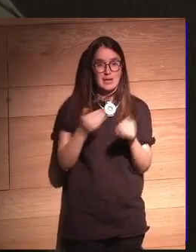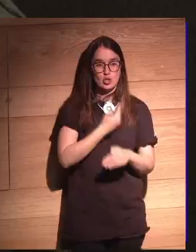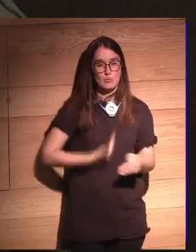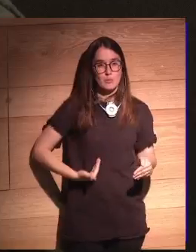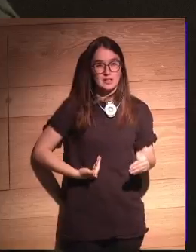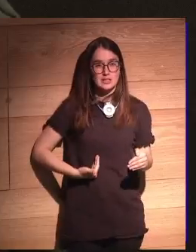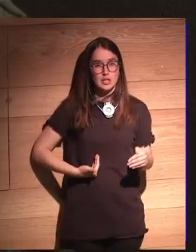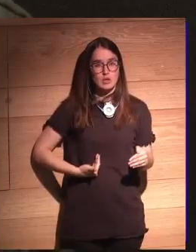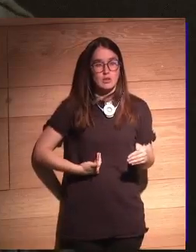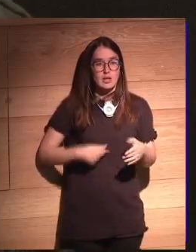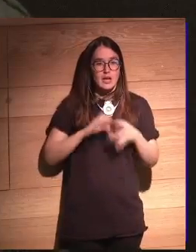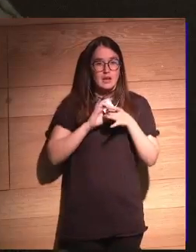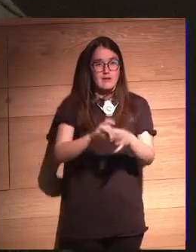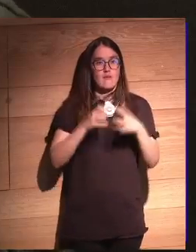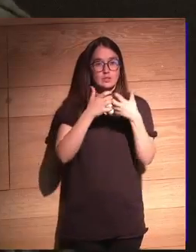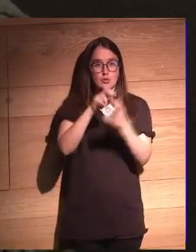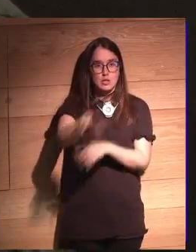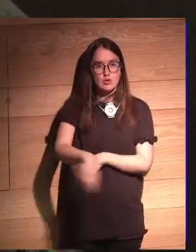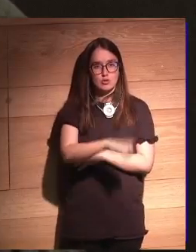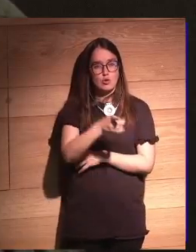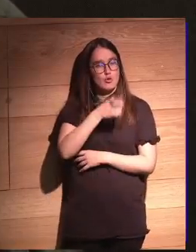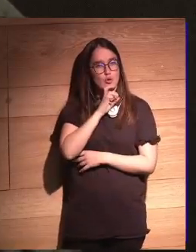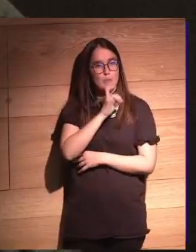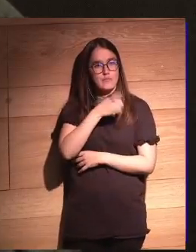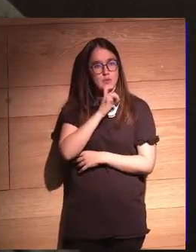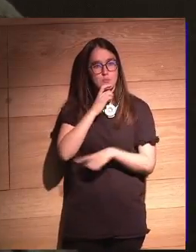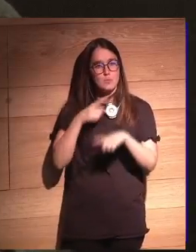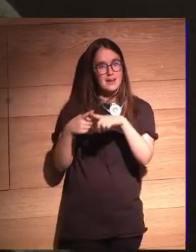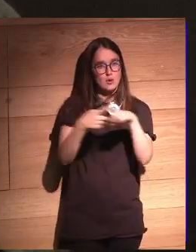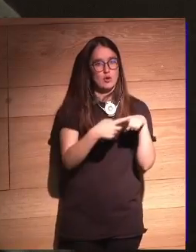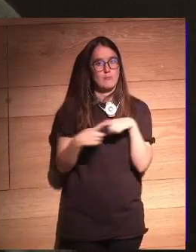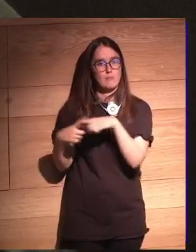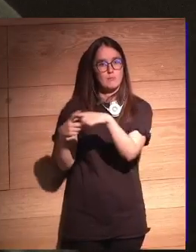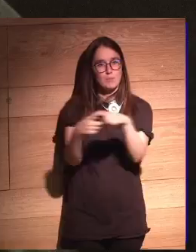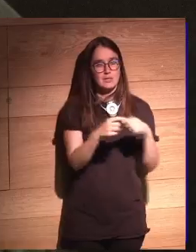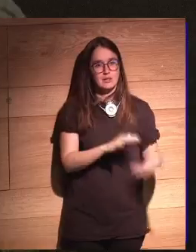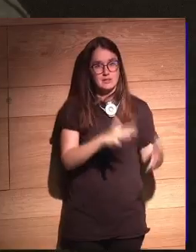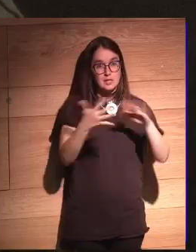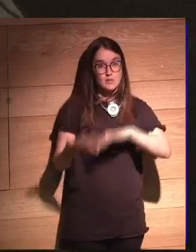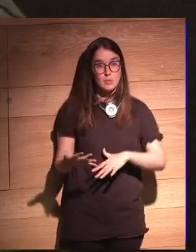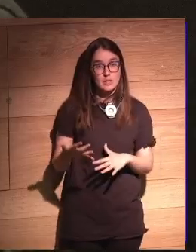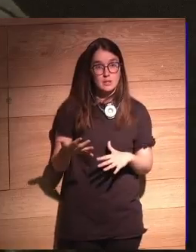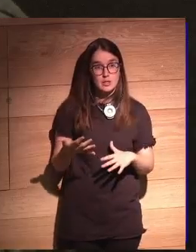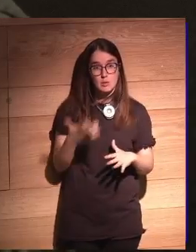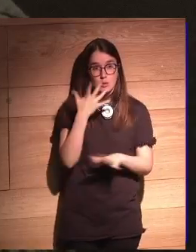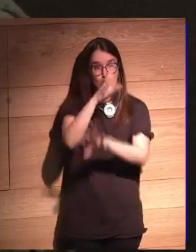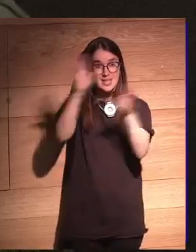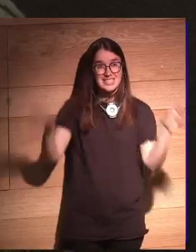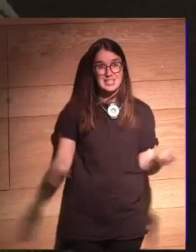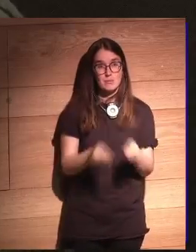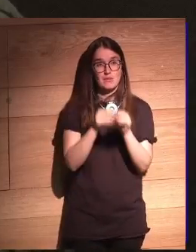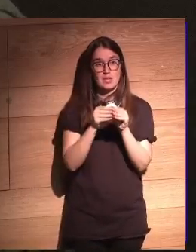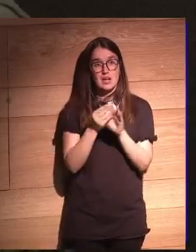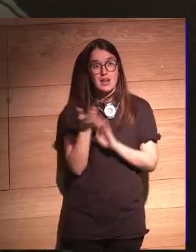and thousands of new owners who are not allies in that fight? How do you take them to share that change? And